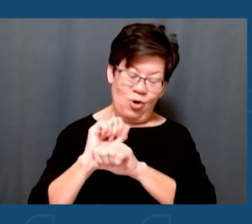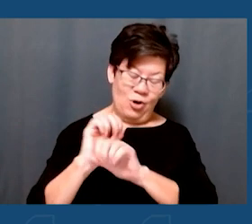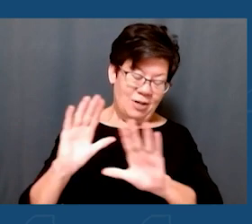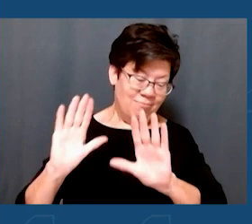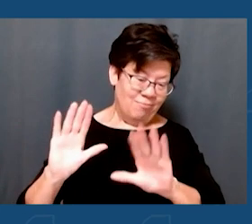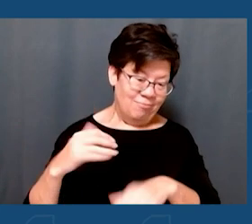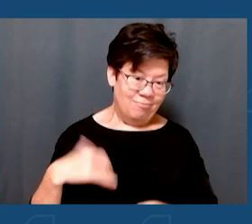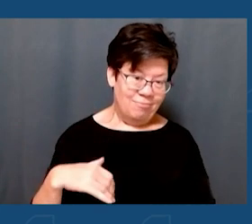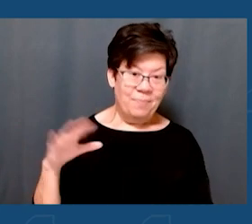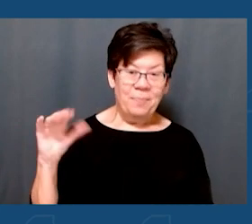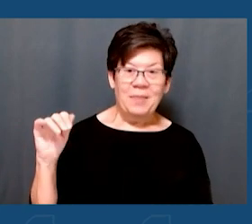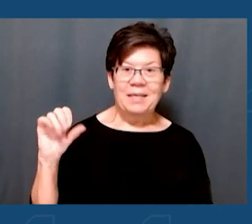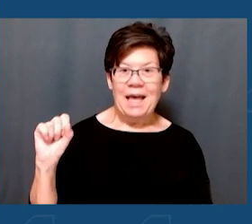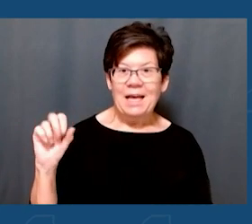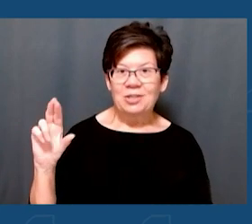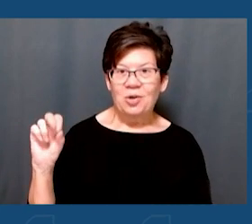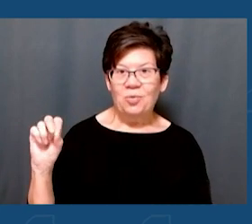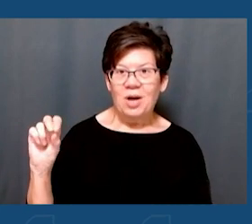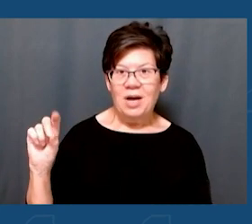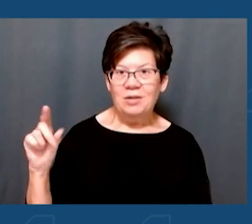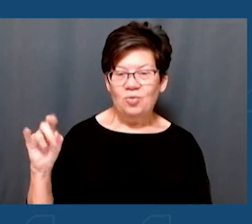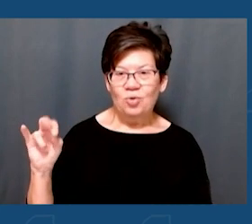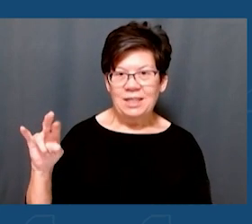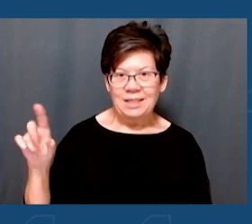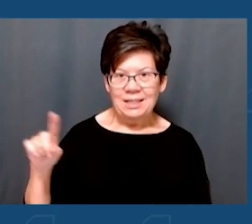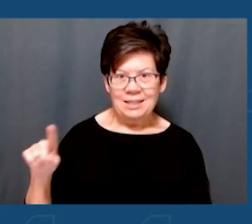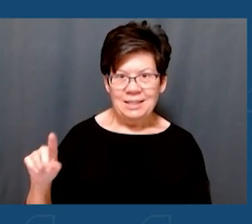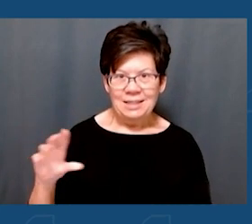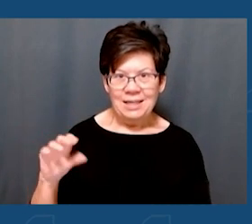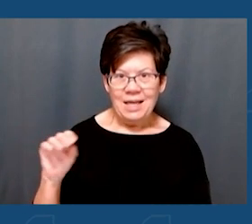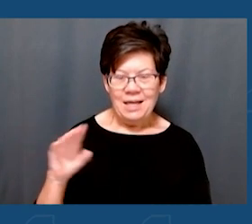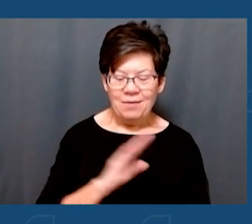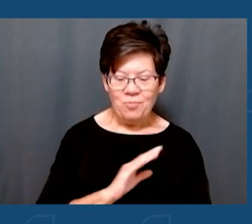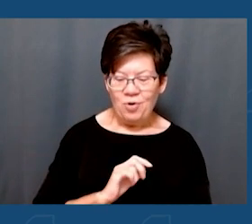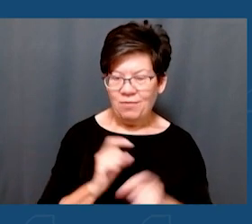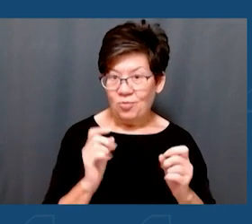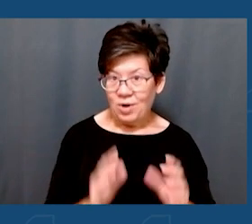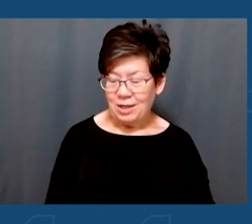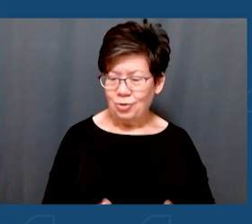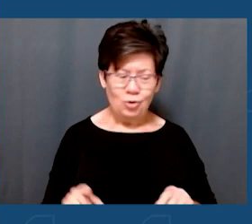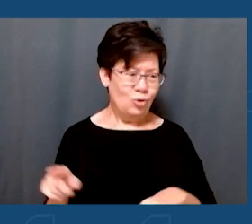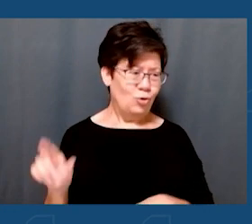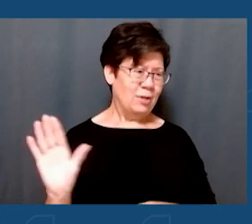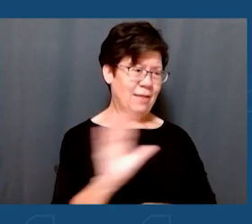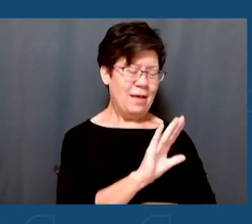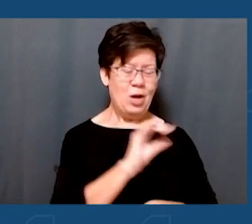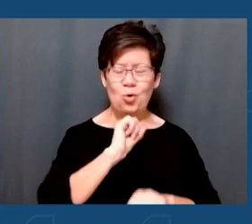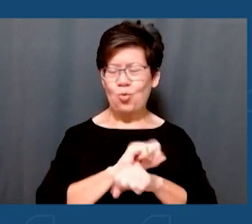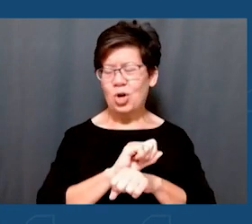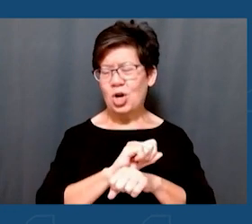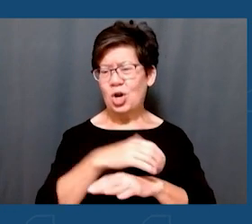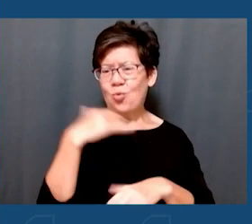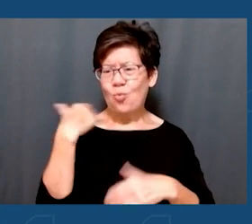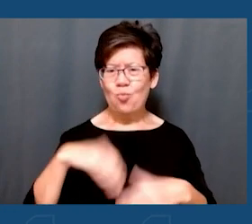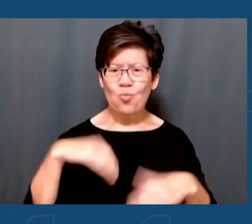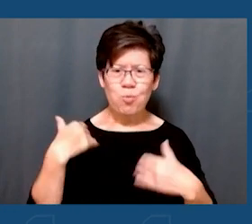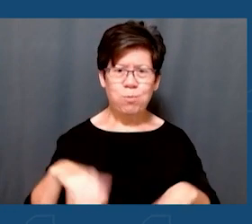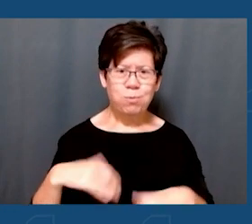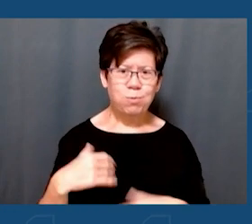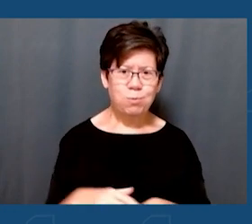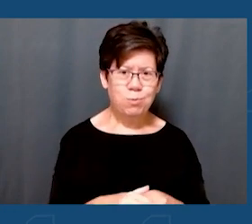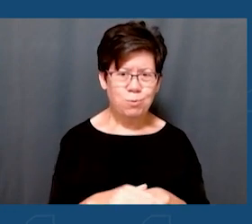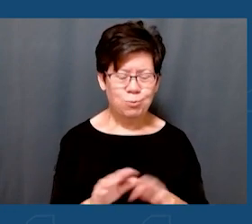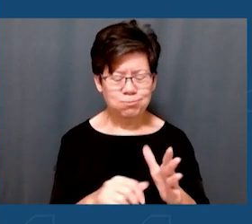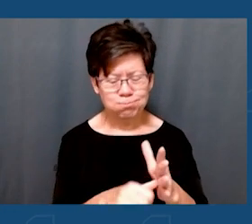Kaz Rodriguez and the board of directors for doing an amazing job in bringing us to